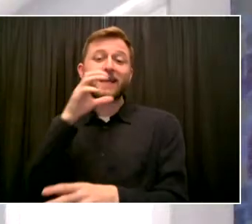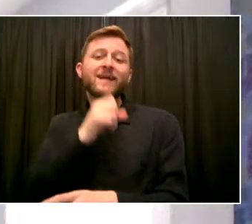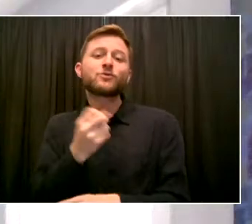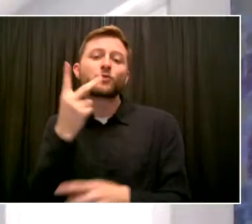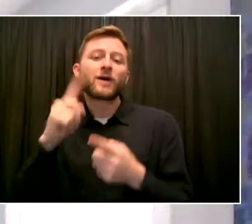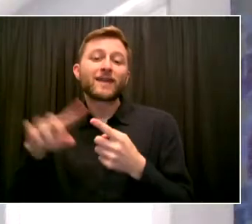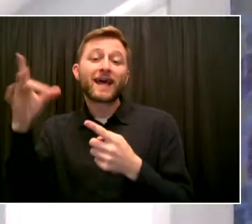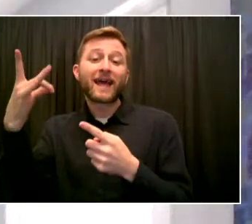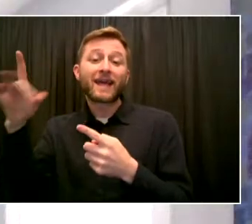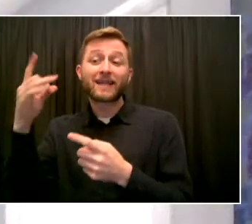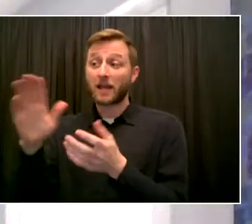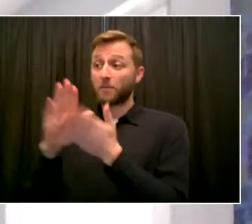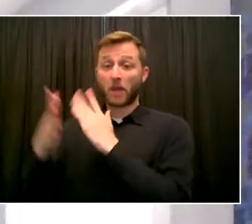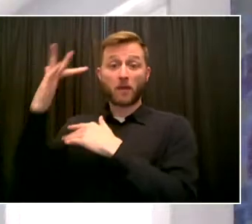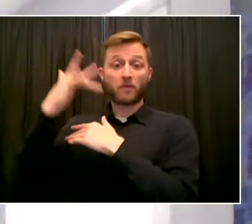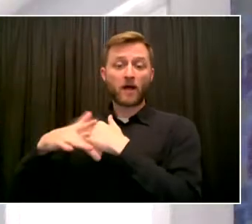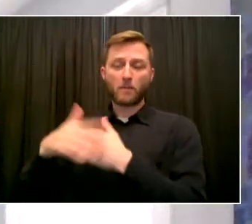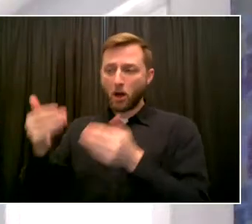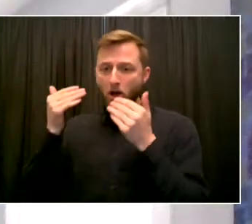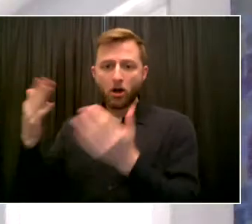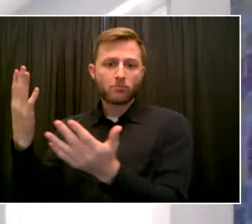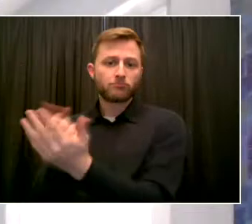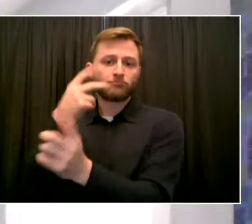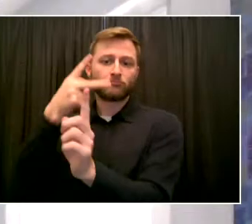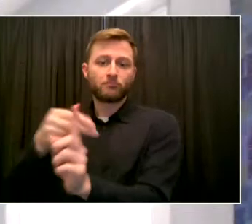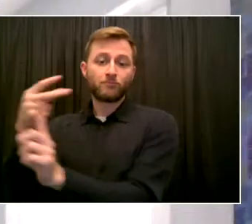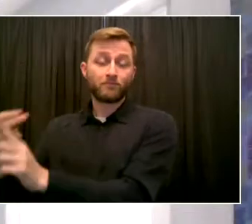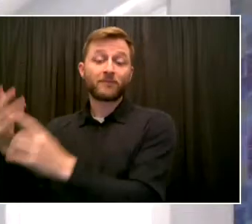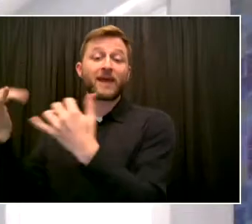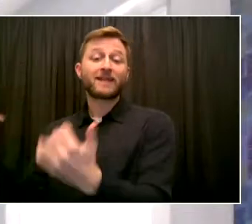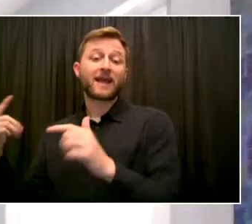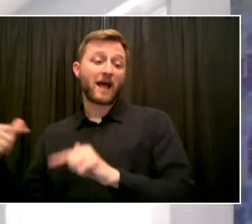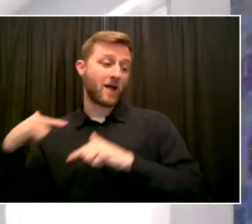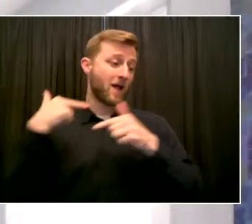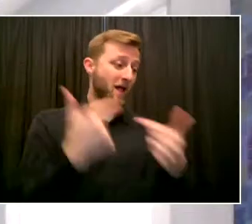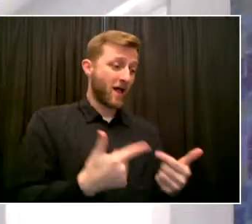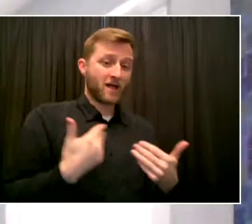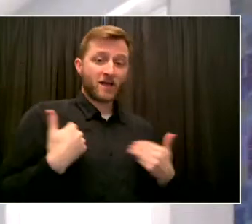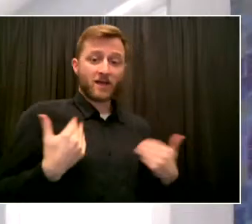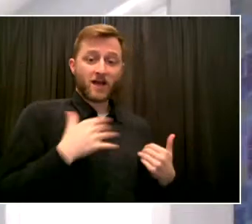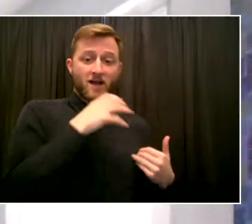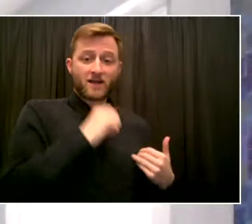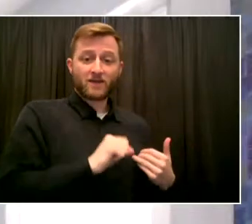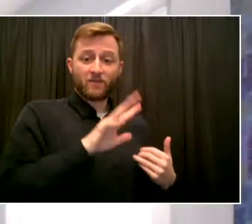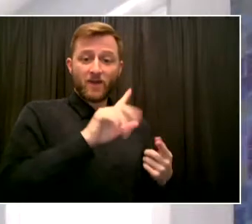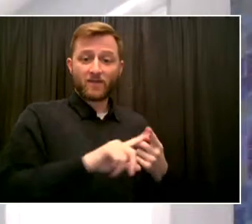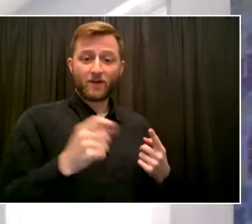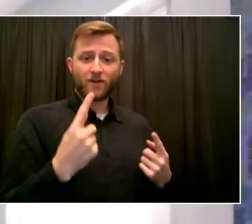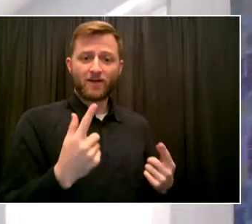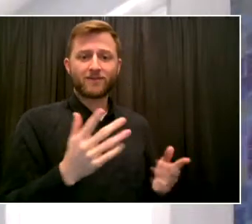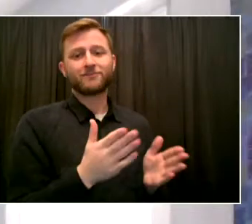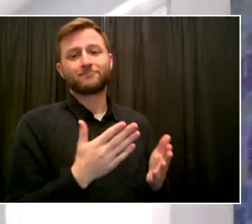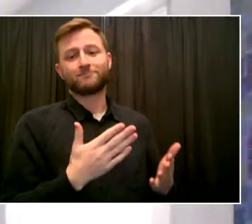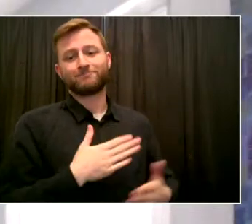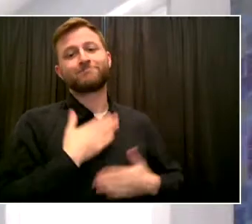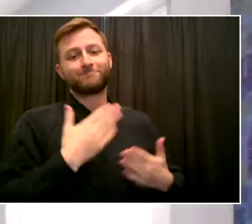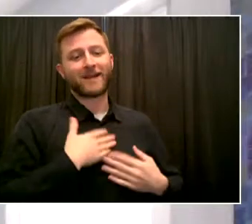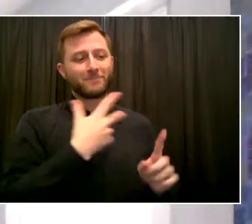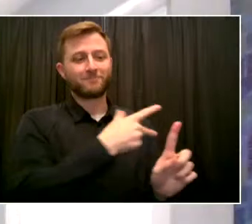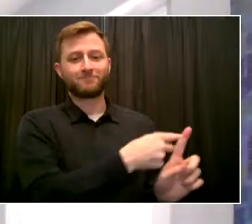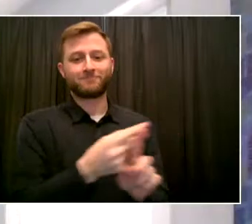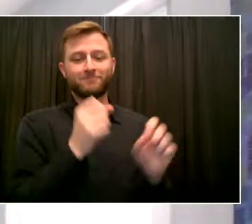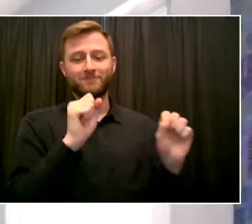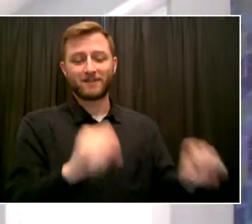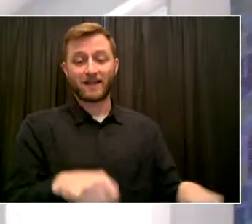available. And so I'm so glad it's available for younger children as well. I made that choice as a parent because it was important